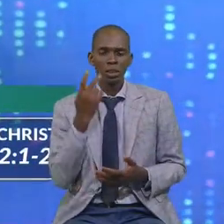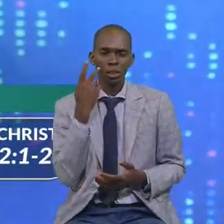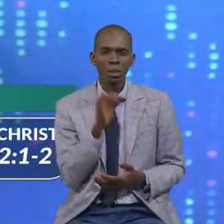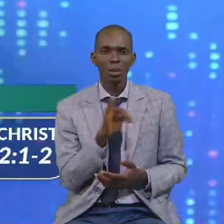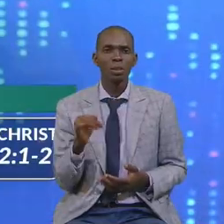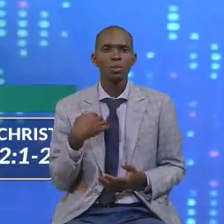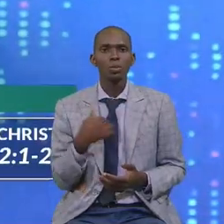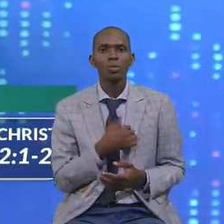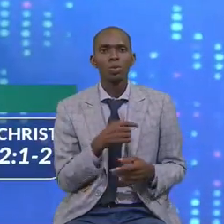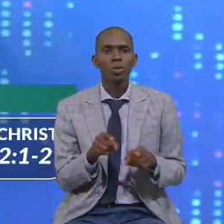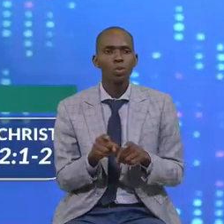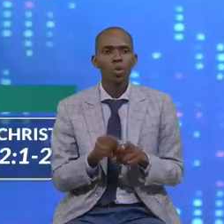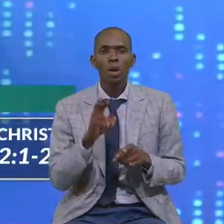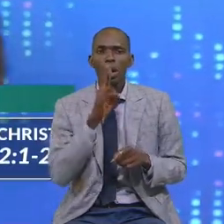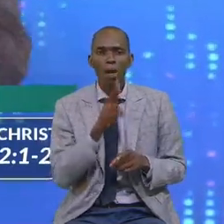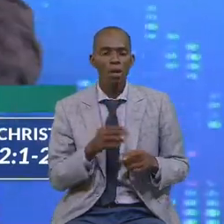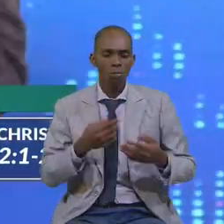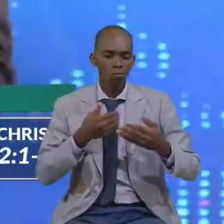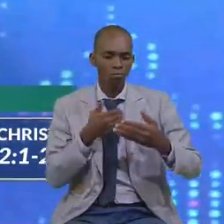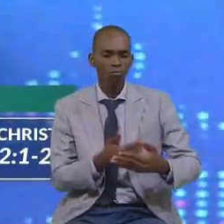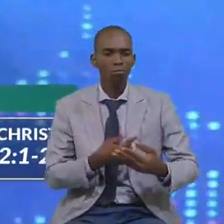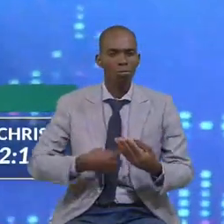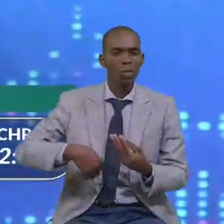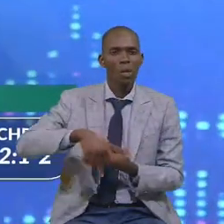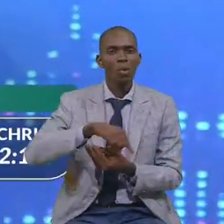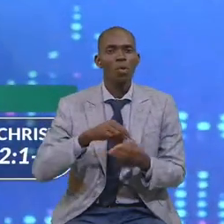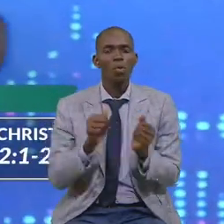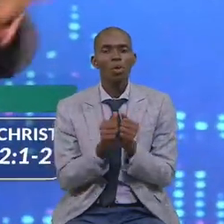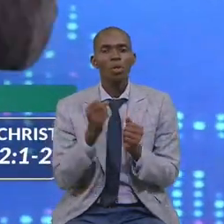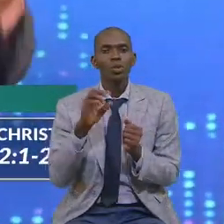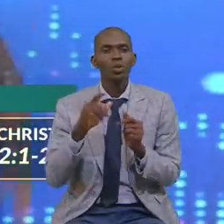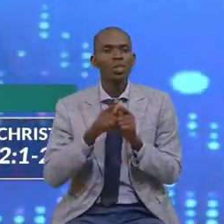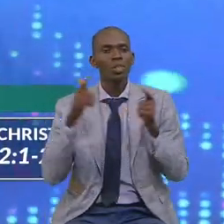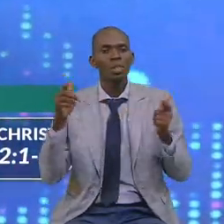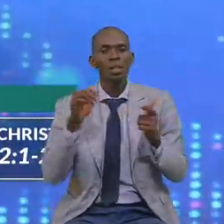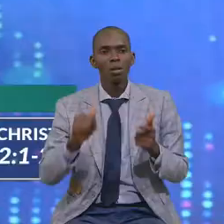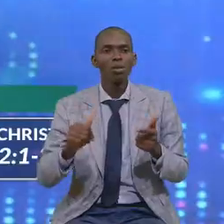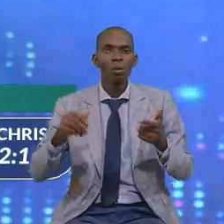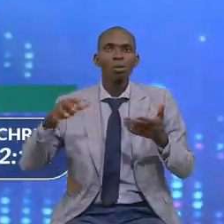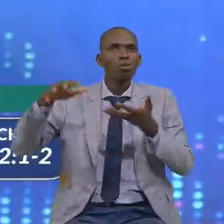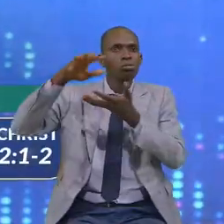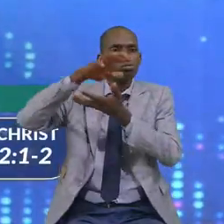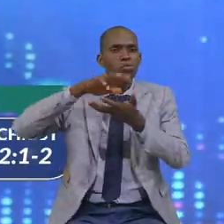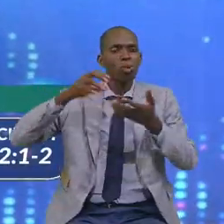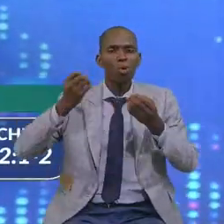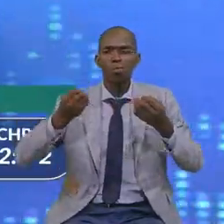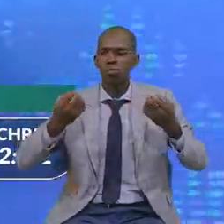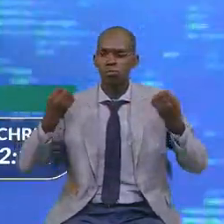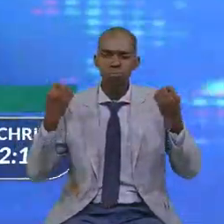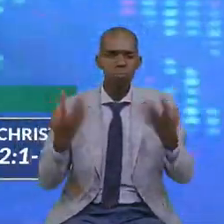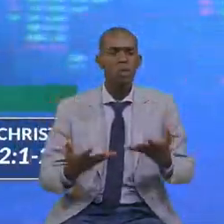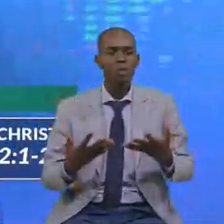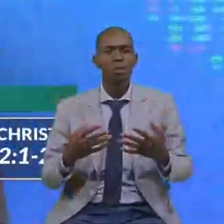are compassed about with so great a cloud of witnesses. What does that